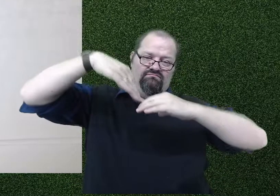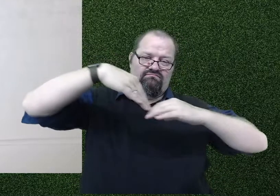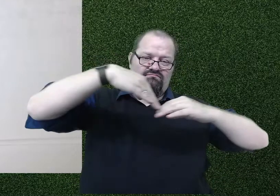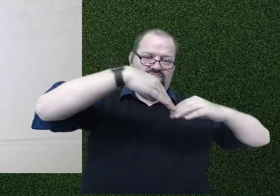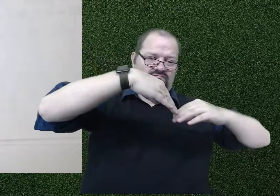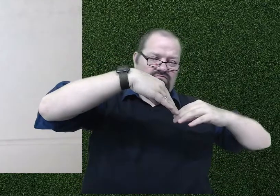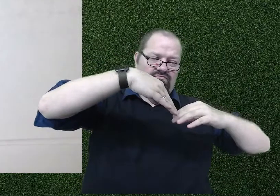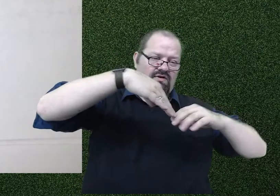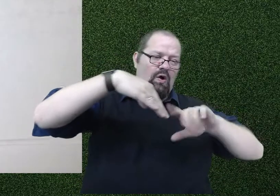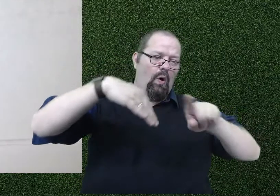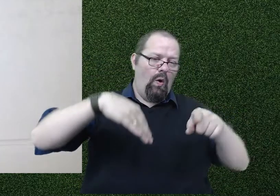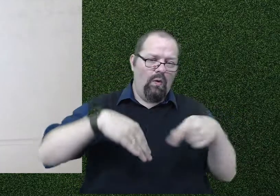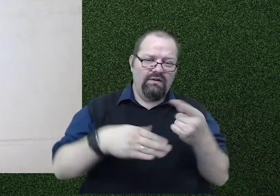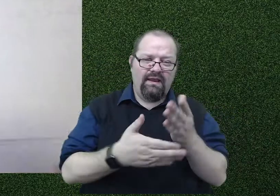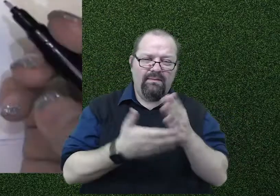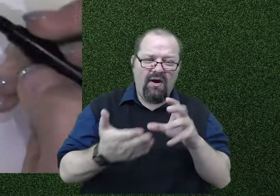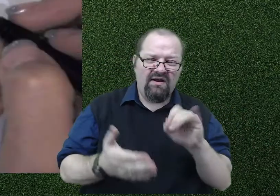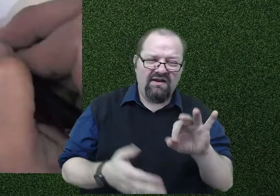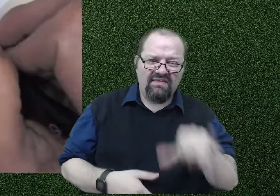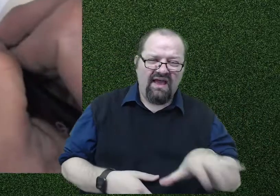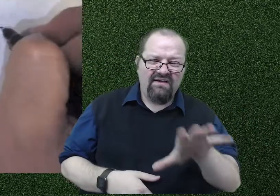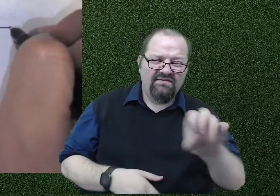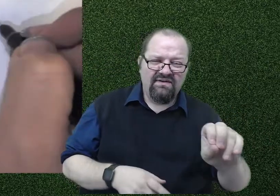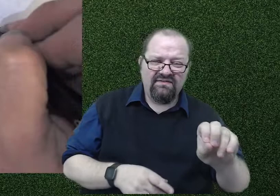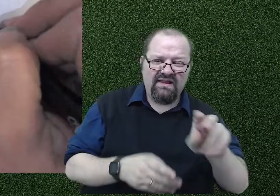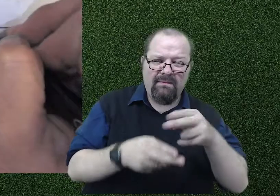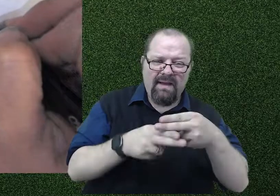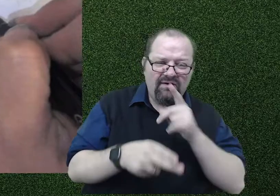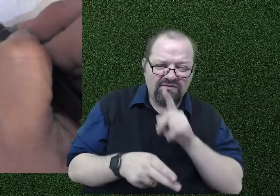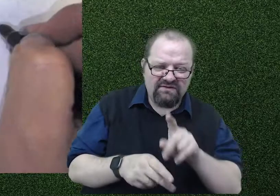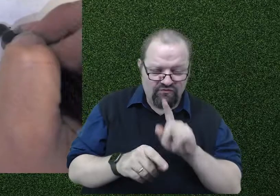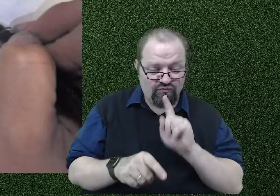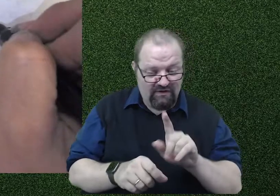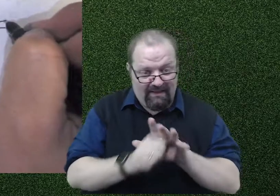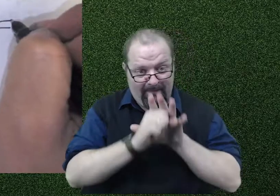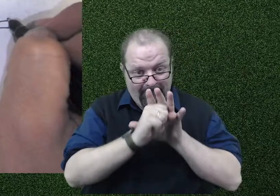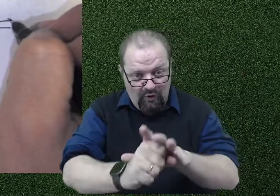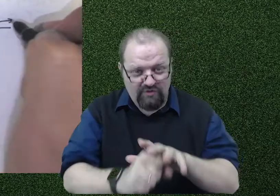actually pushing. If I want to be as efficient as possible,